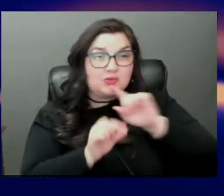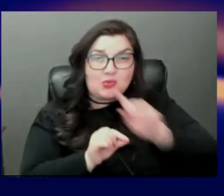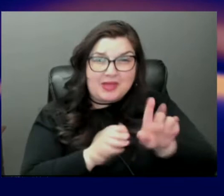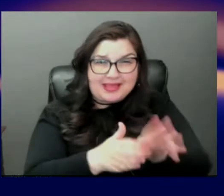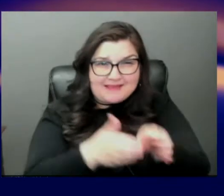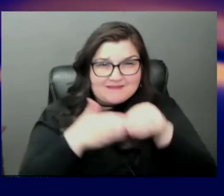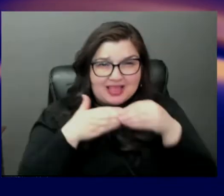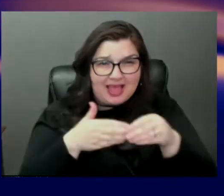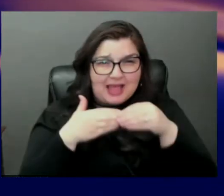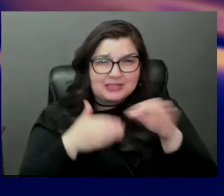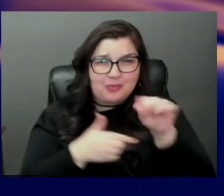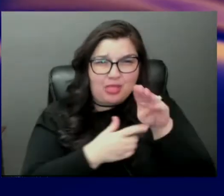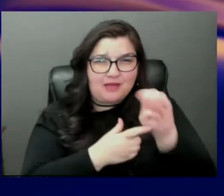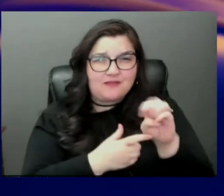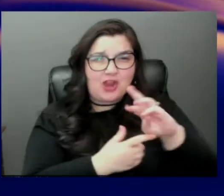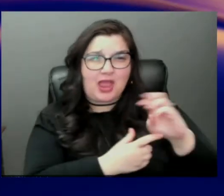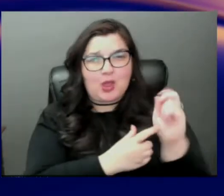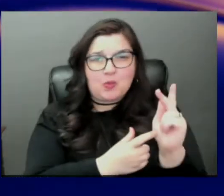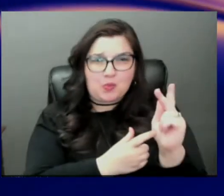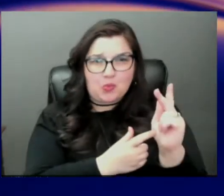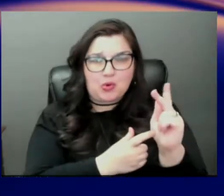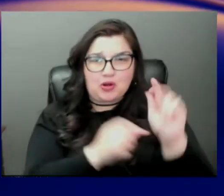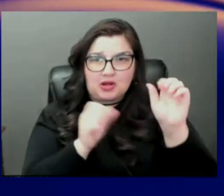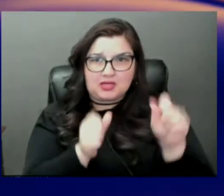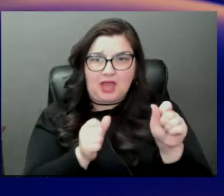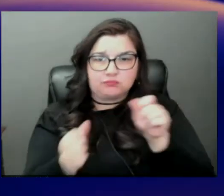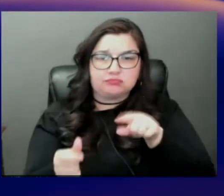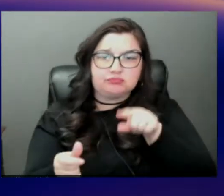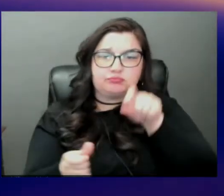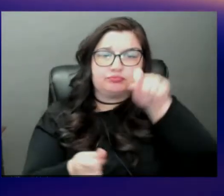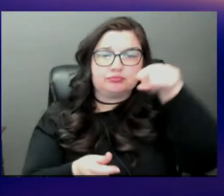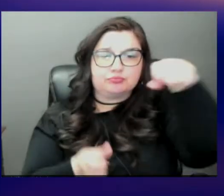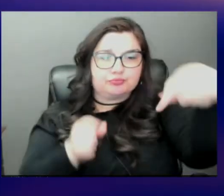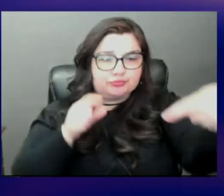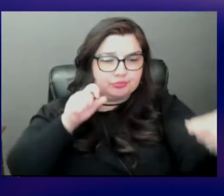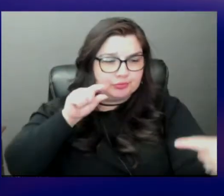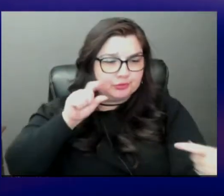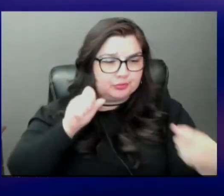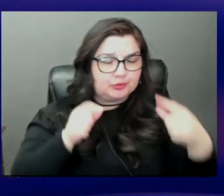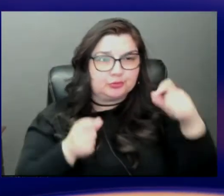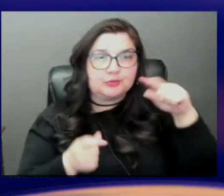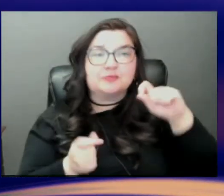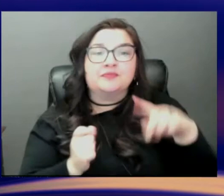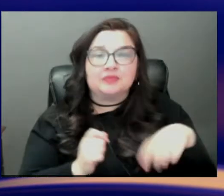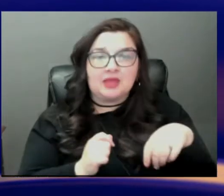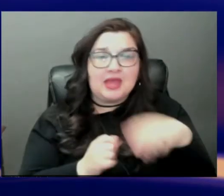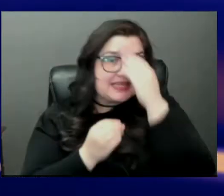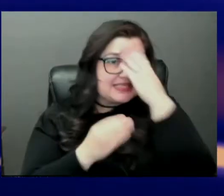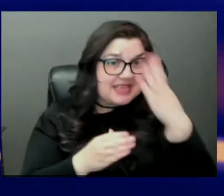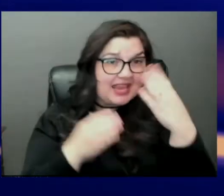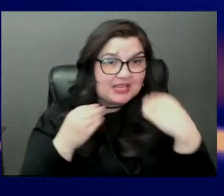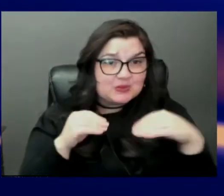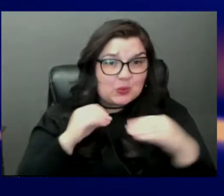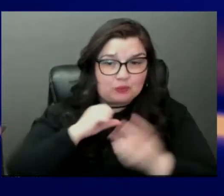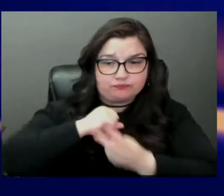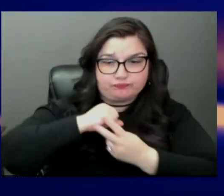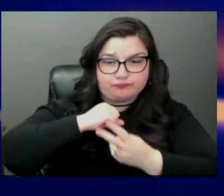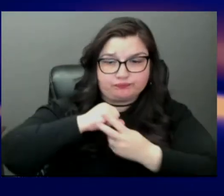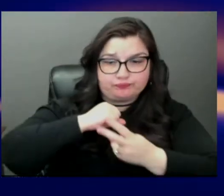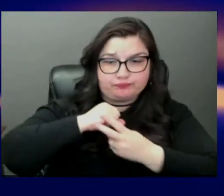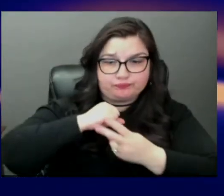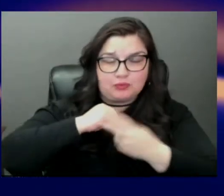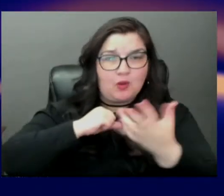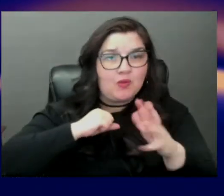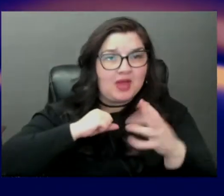framework that can talk to data stores where customers are already storing data. So you're saying that